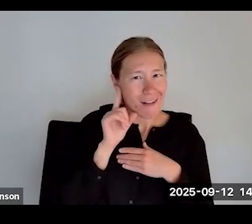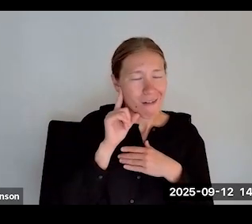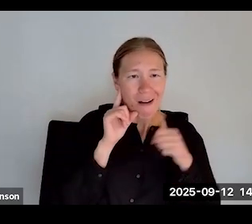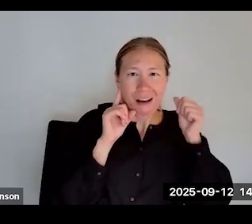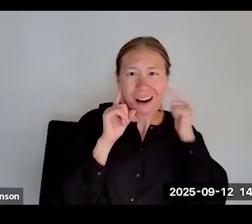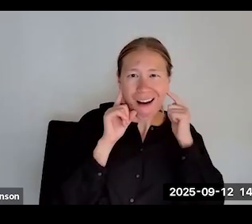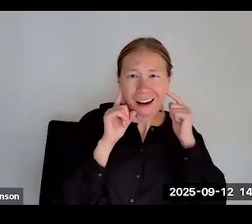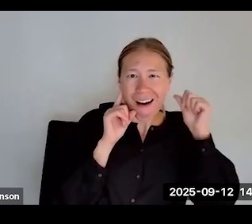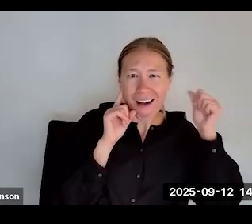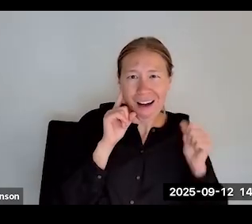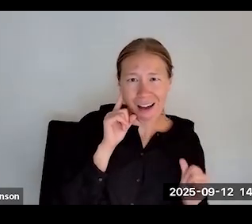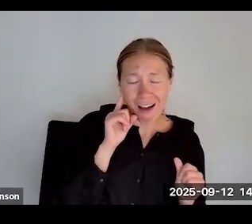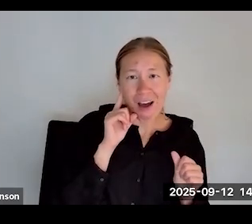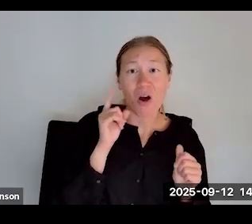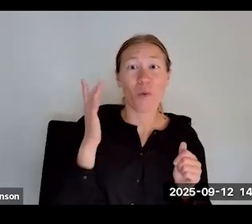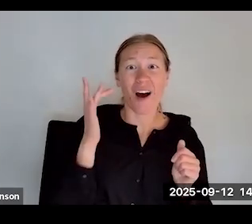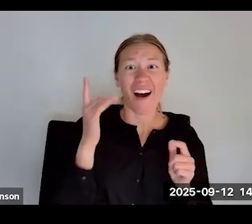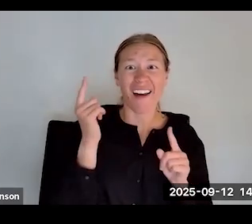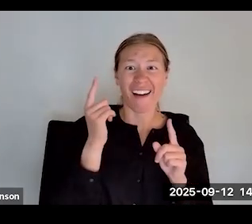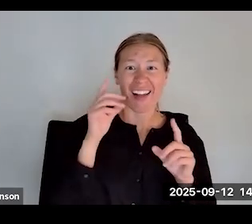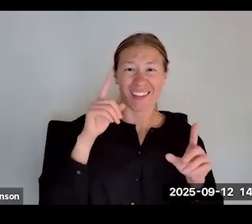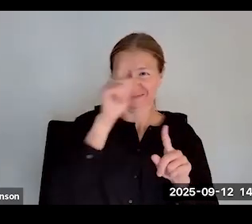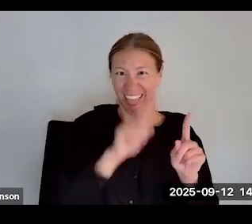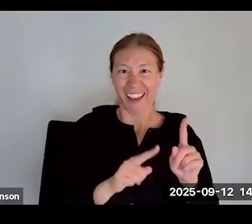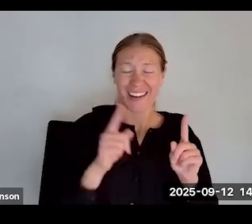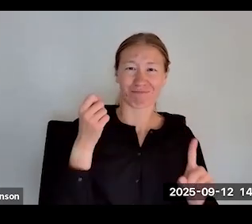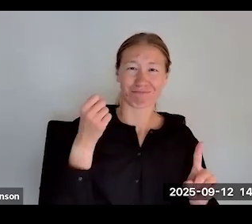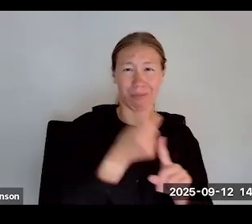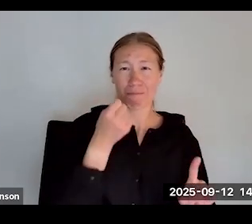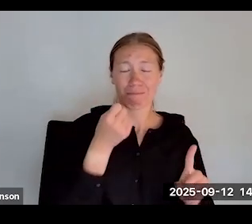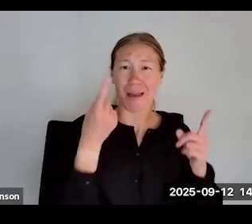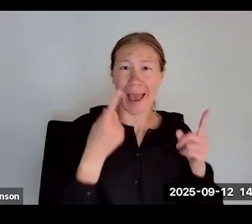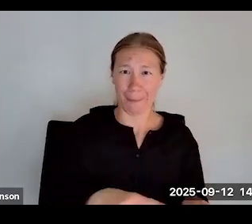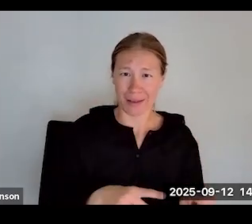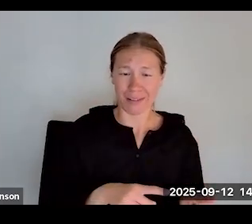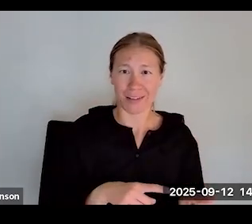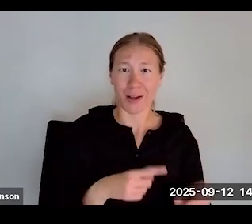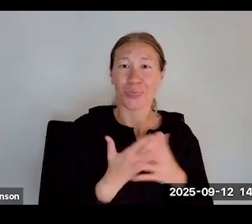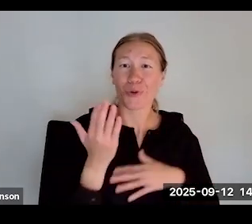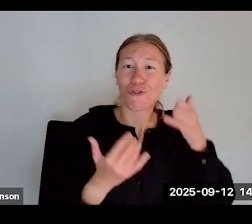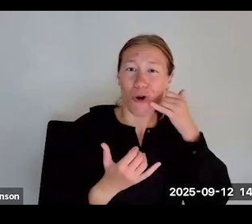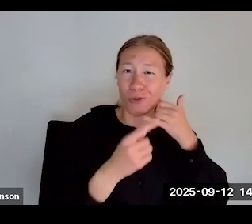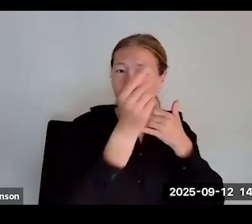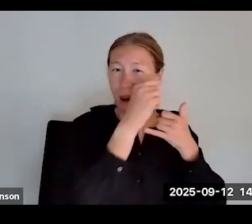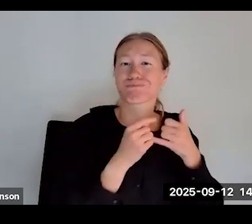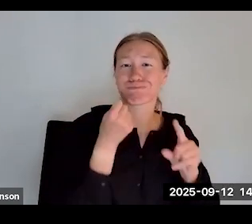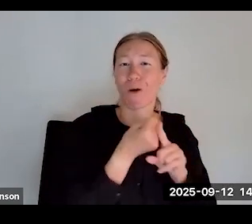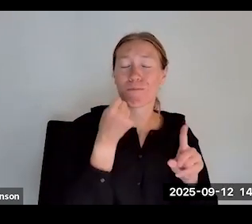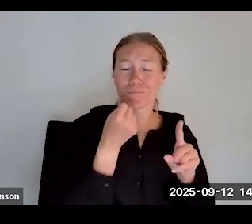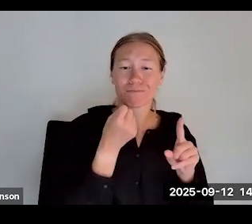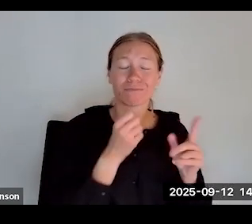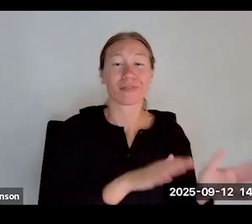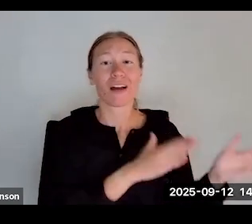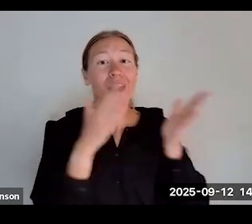other ear after he gets struck by lightning through a telephone. The other story is told entirely in pictures and